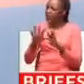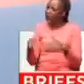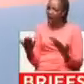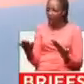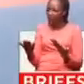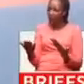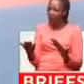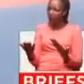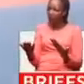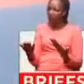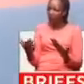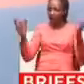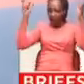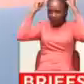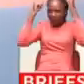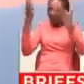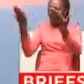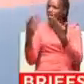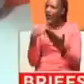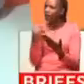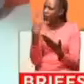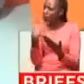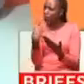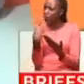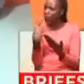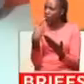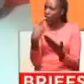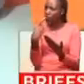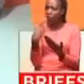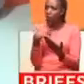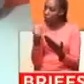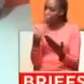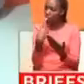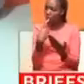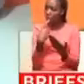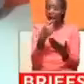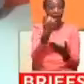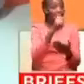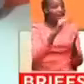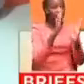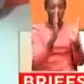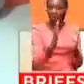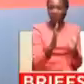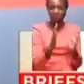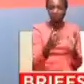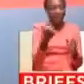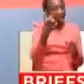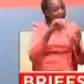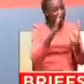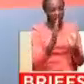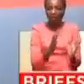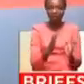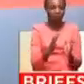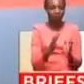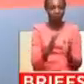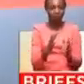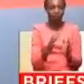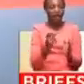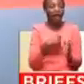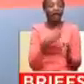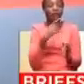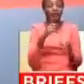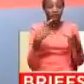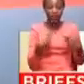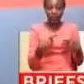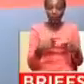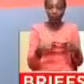Christians or just anyone who's willing to listen? Anyone. It will pull anyone. That's why I encourage Christians not to listen to secular